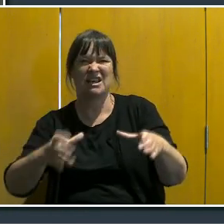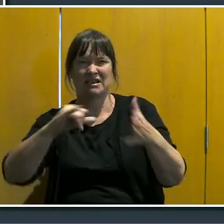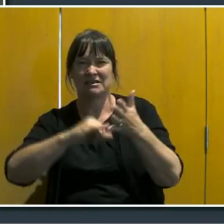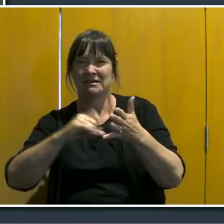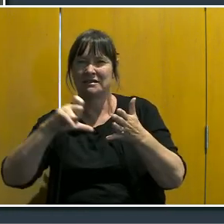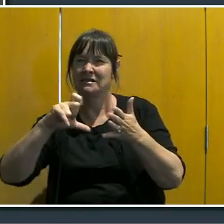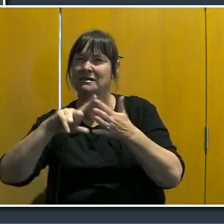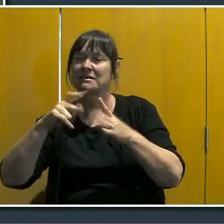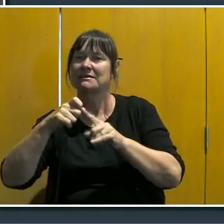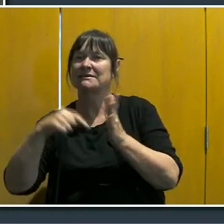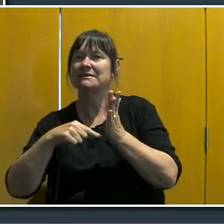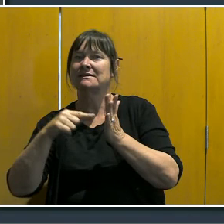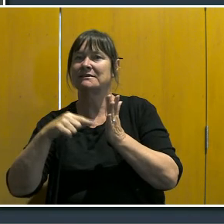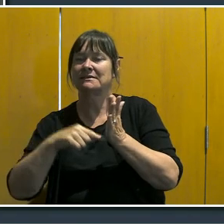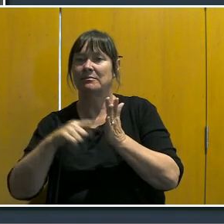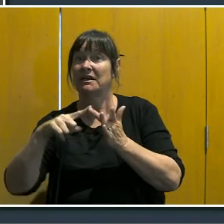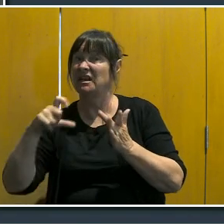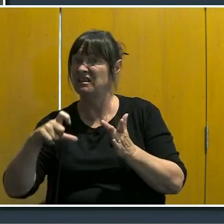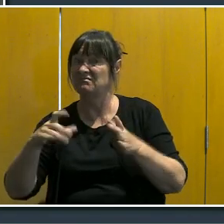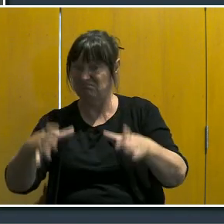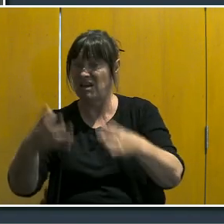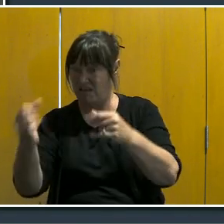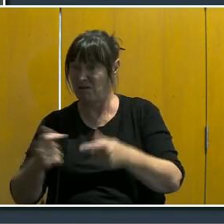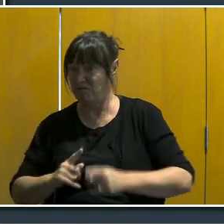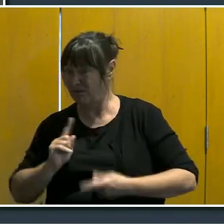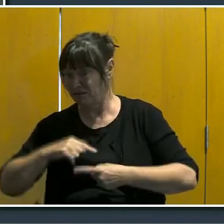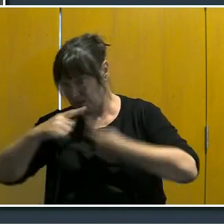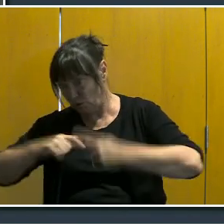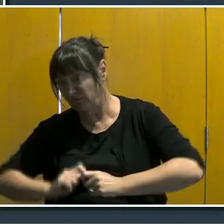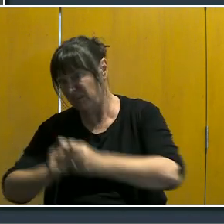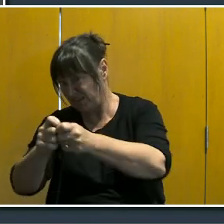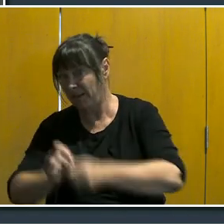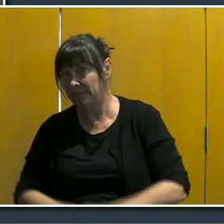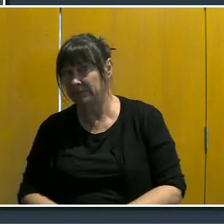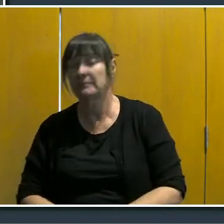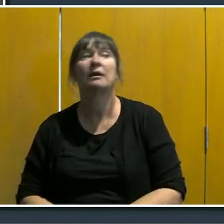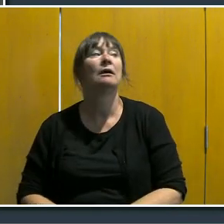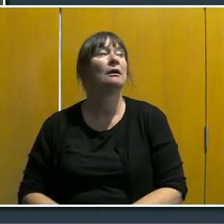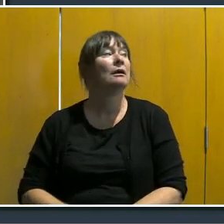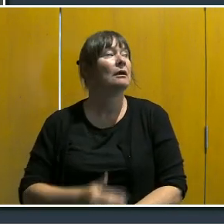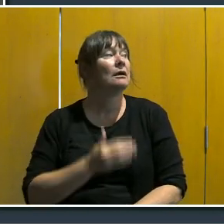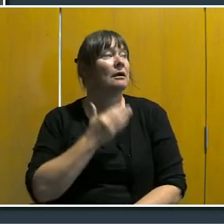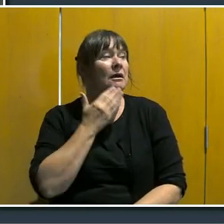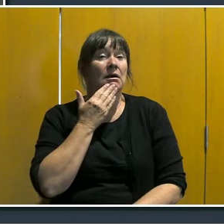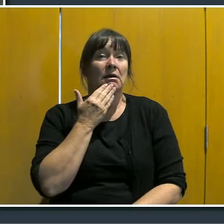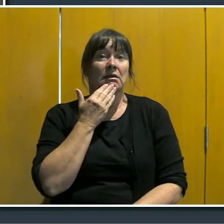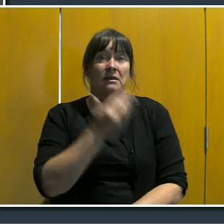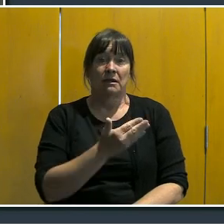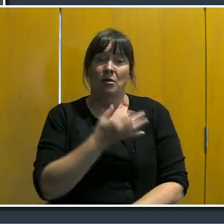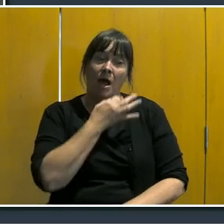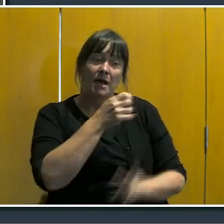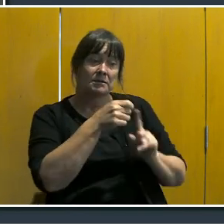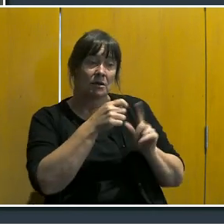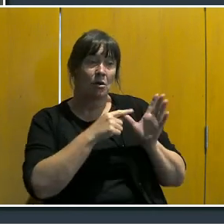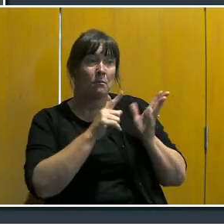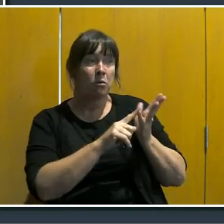maintenance up. Thank you. And Paul, I was interested in your comment about how we